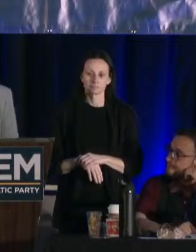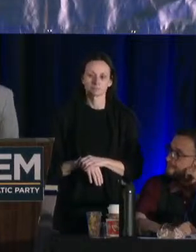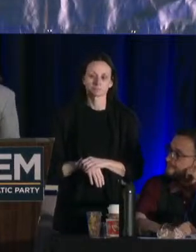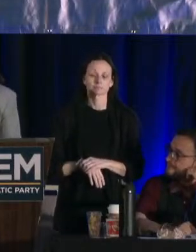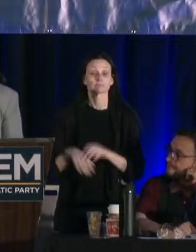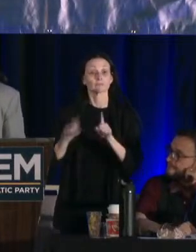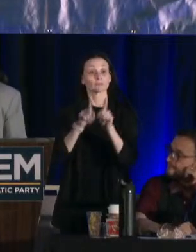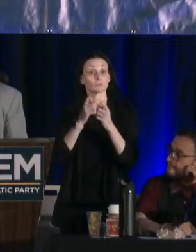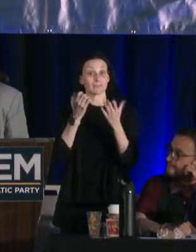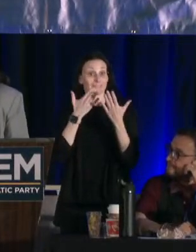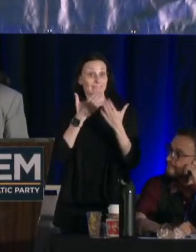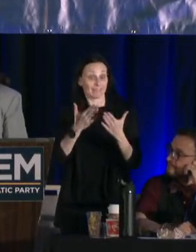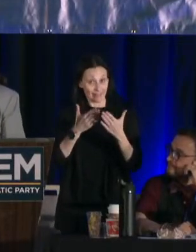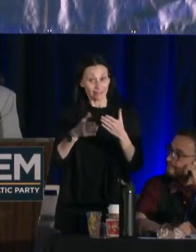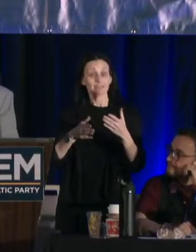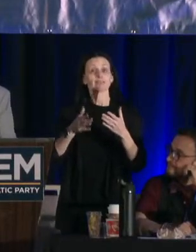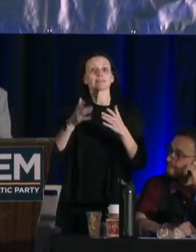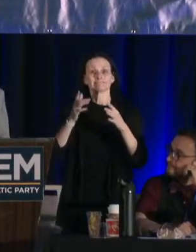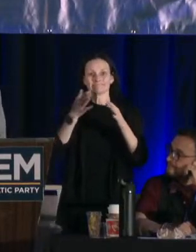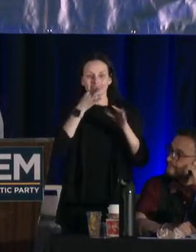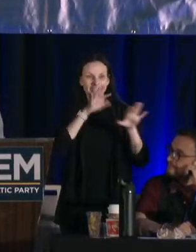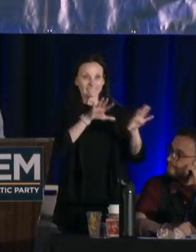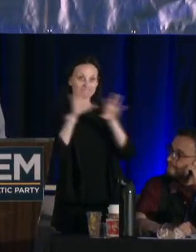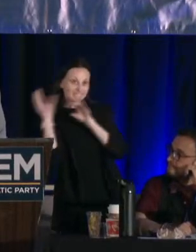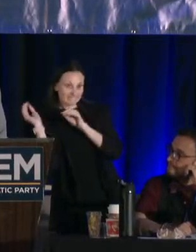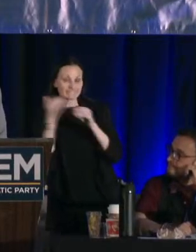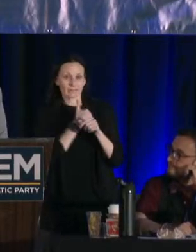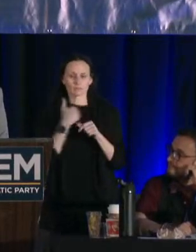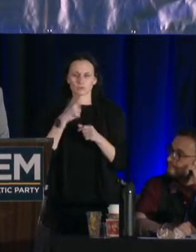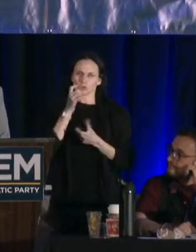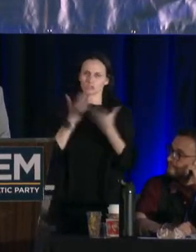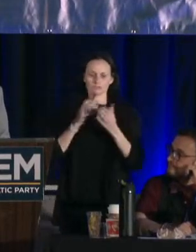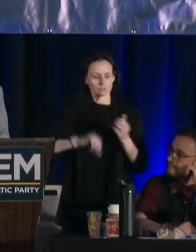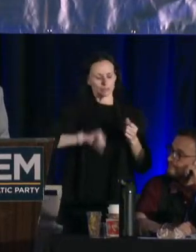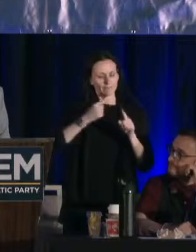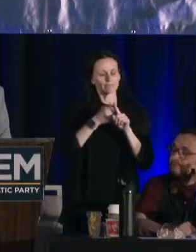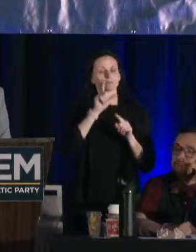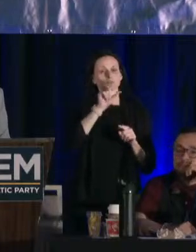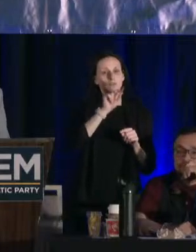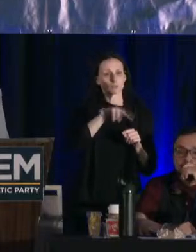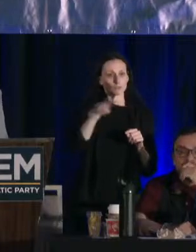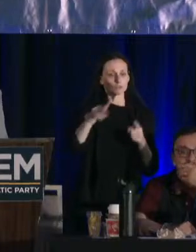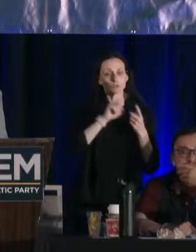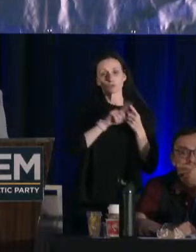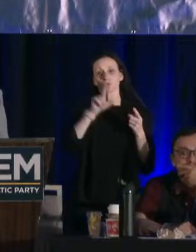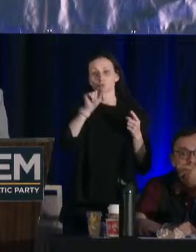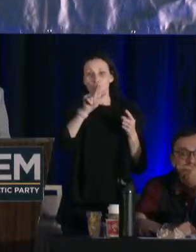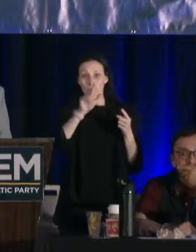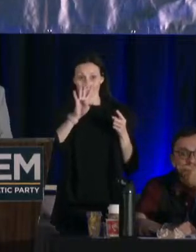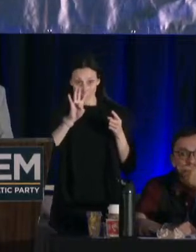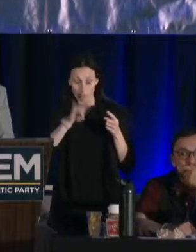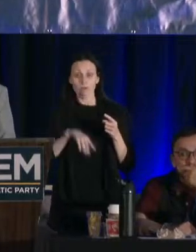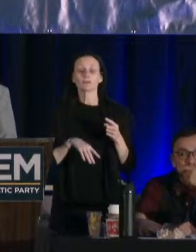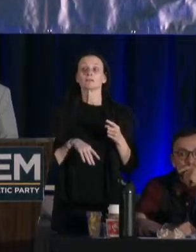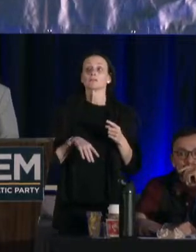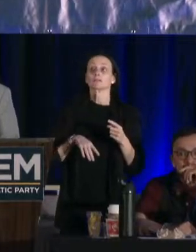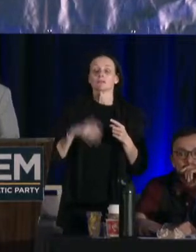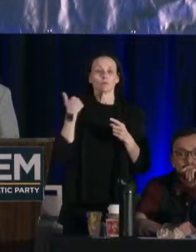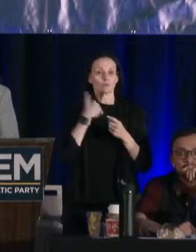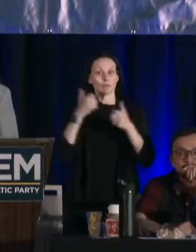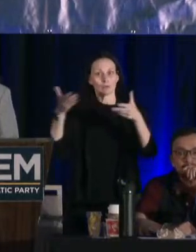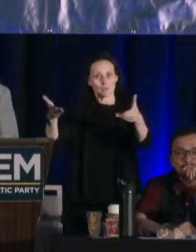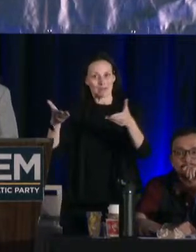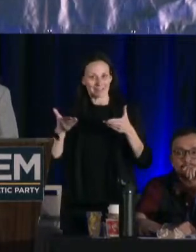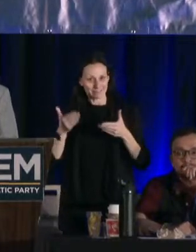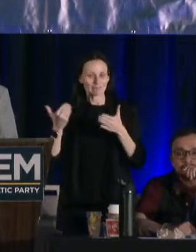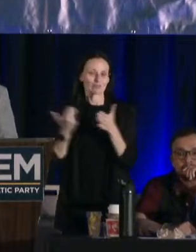We also want to thank the outgoing members who served us proudly from 2022 to 2024, and we want to